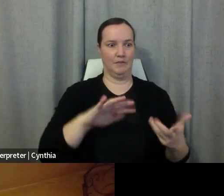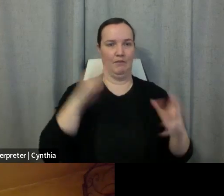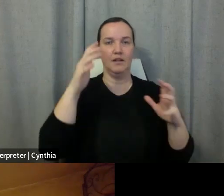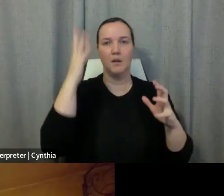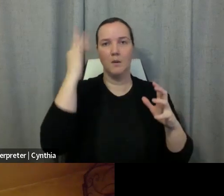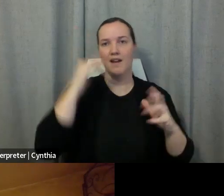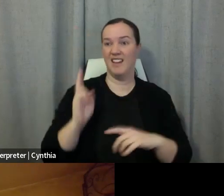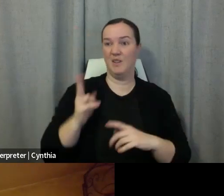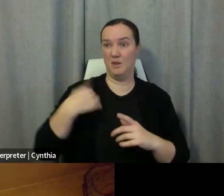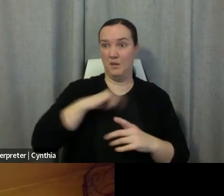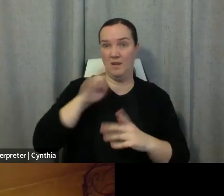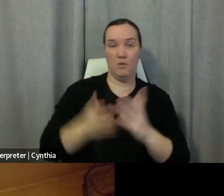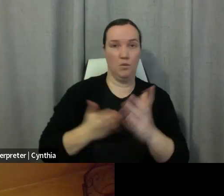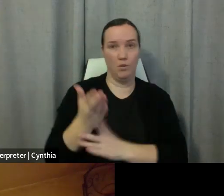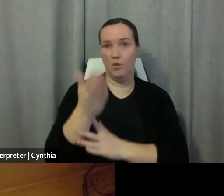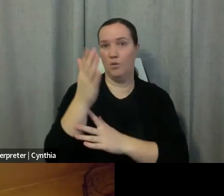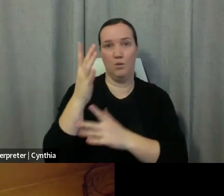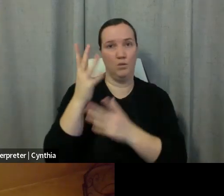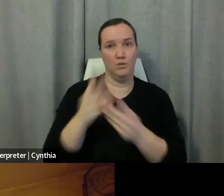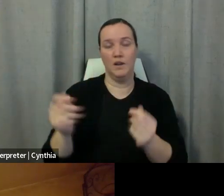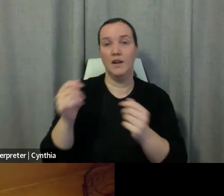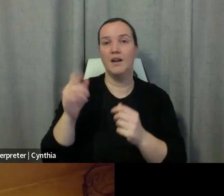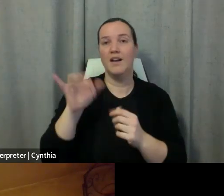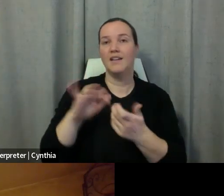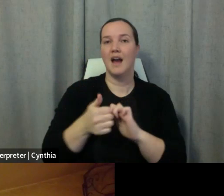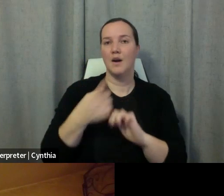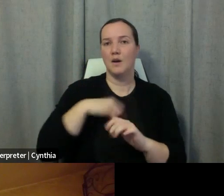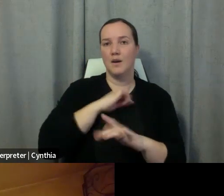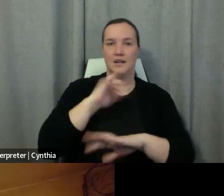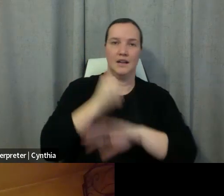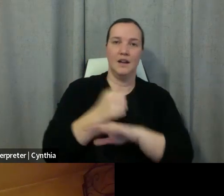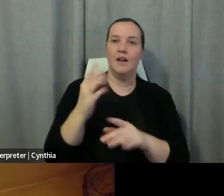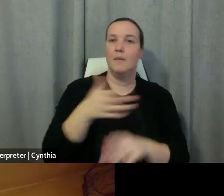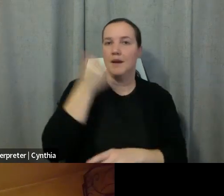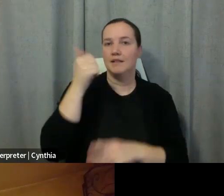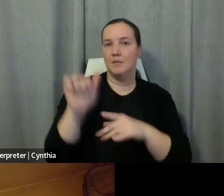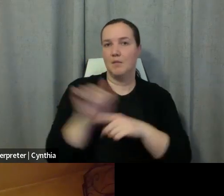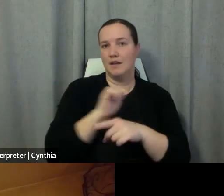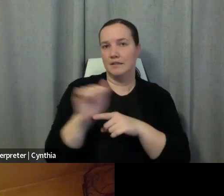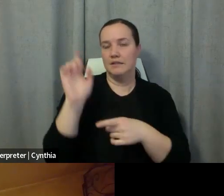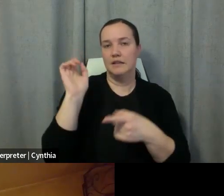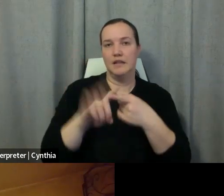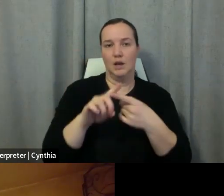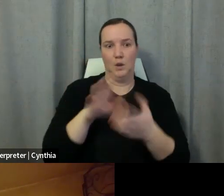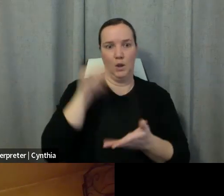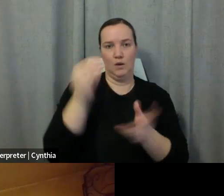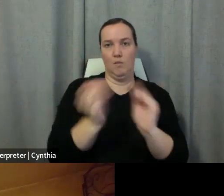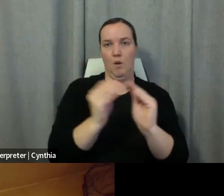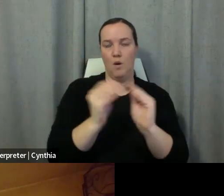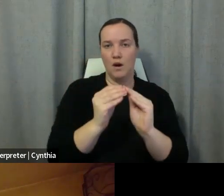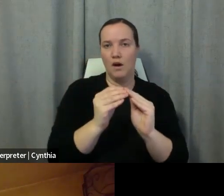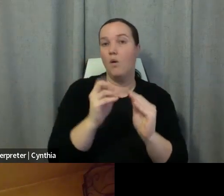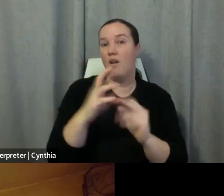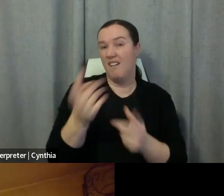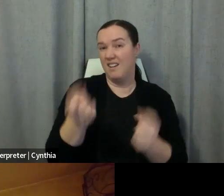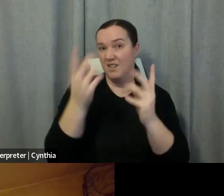that we have to work through. And so it's really about how do we put in place the best practices we can until, again, we learn more or understand more,